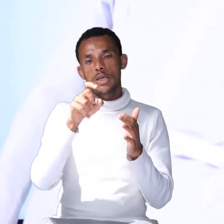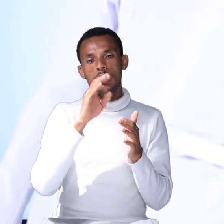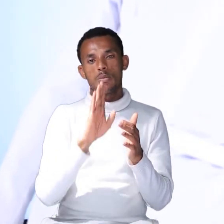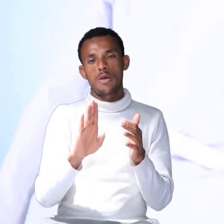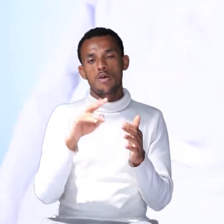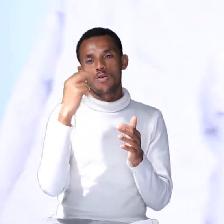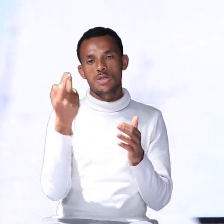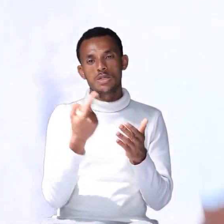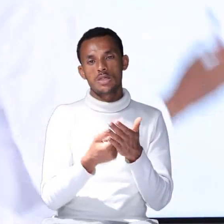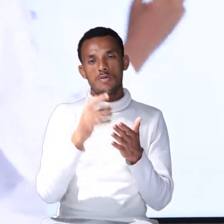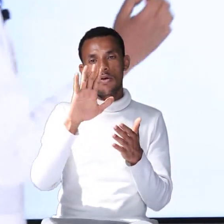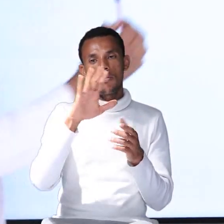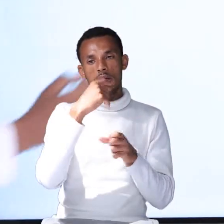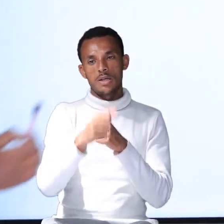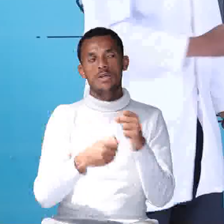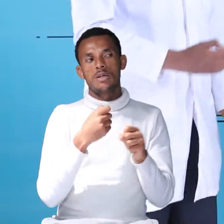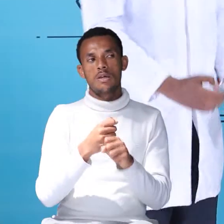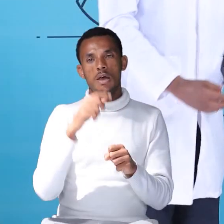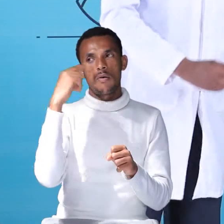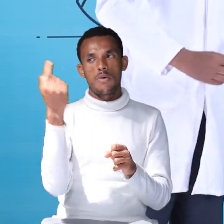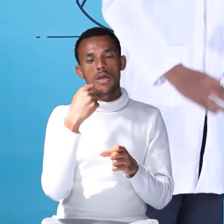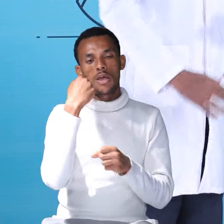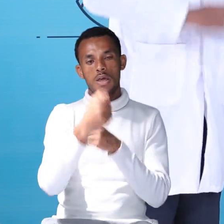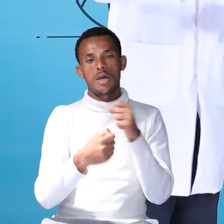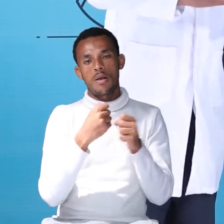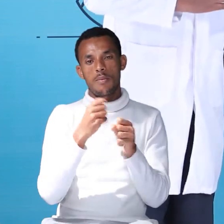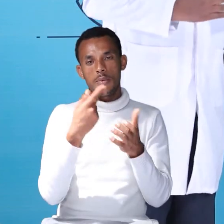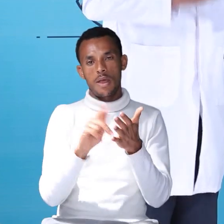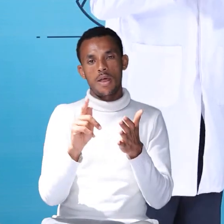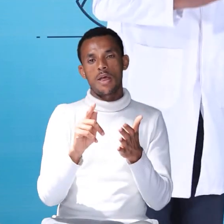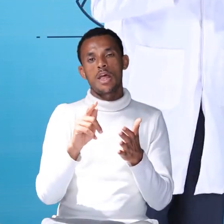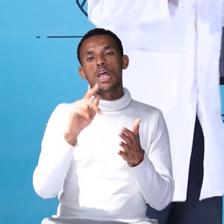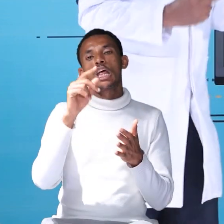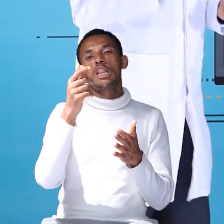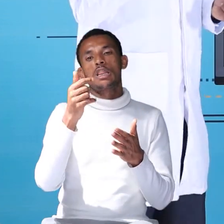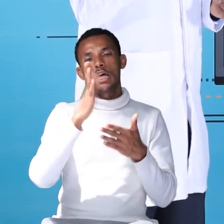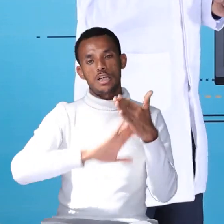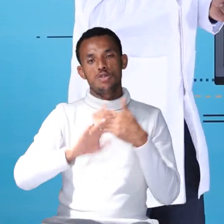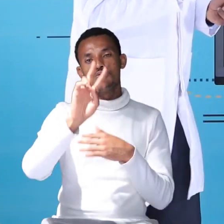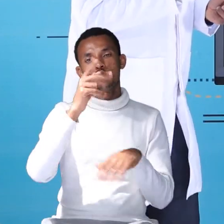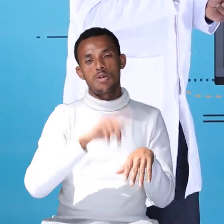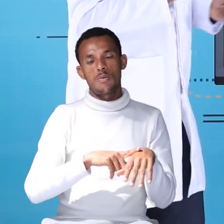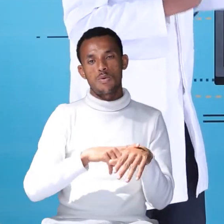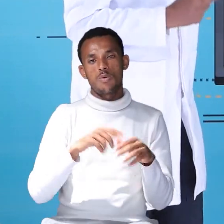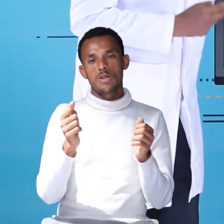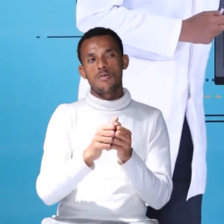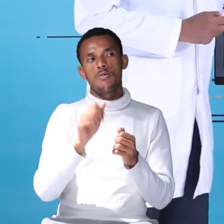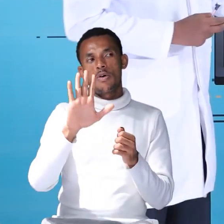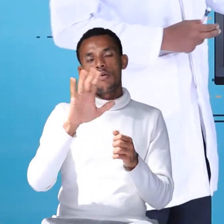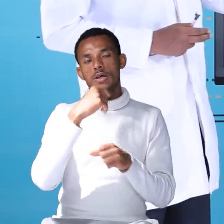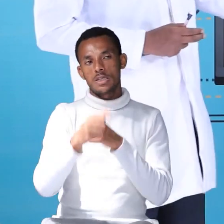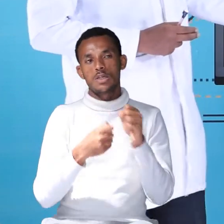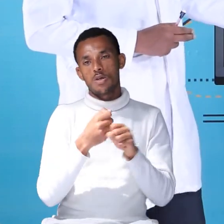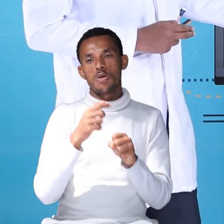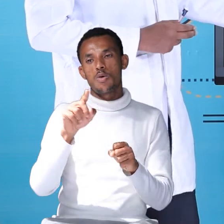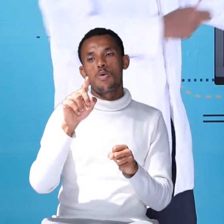2. That must be. If you are using for 5 years, every year you are paying an interest 2 times. So within 5